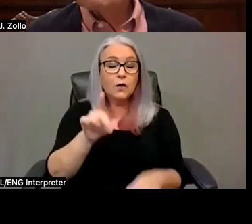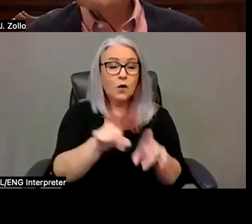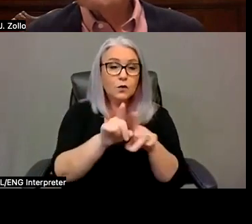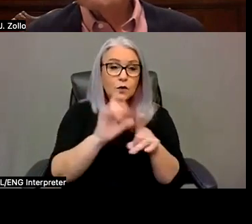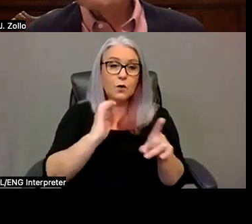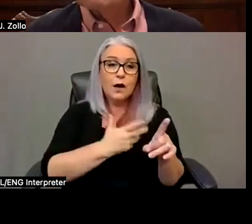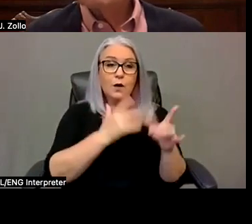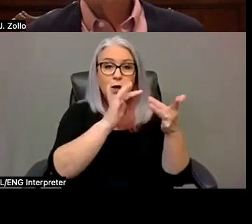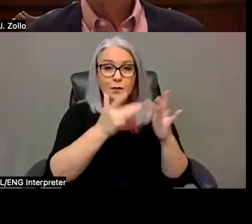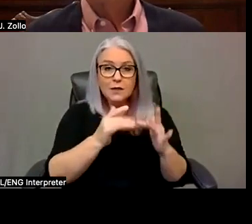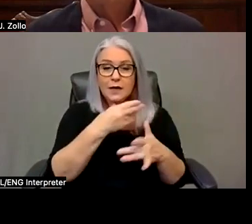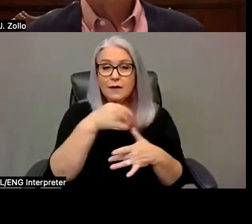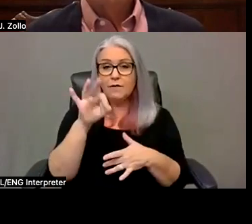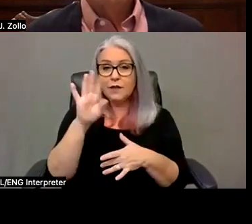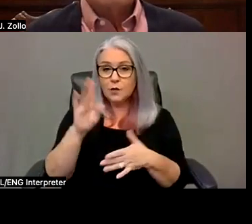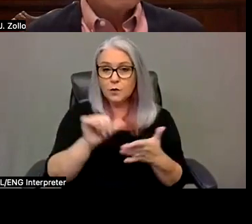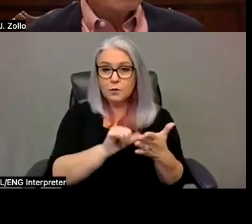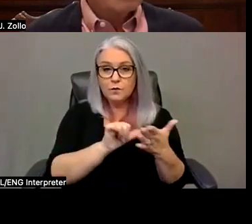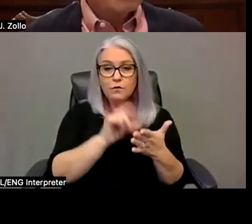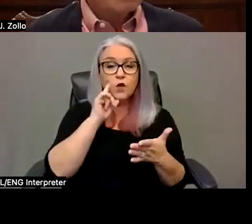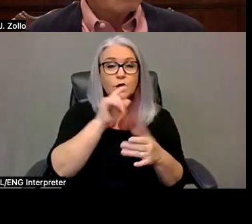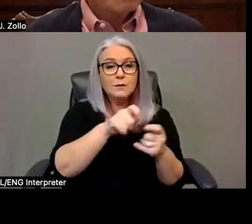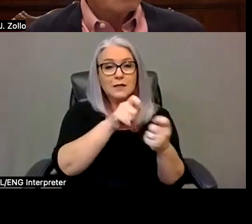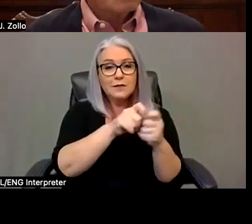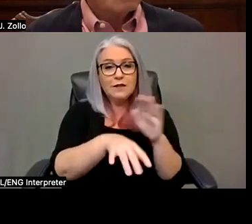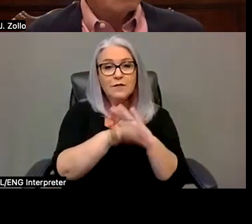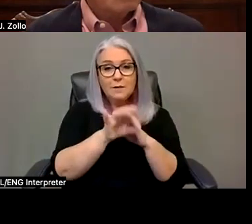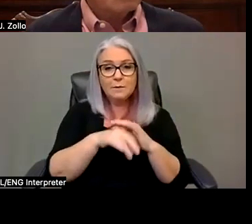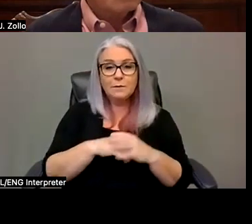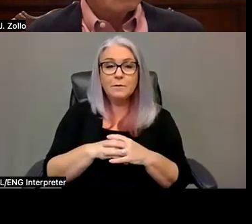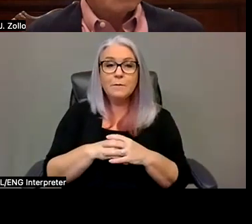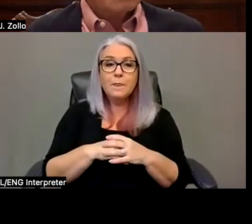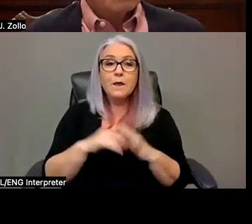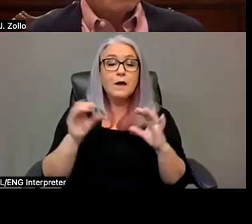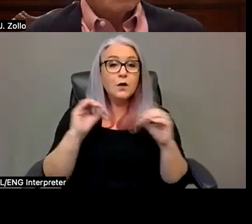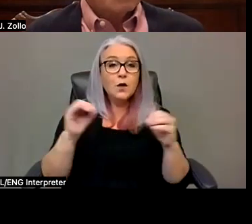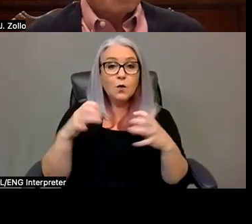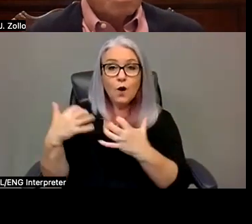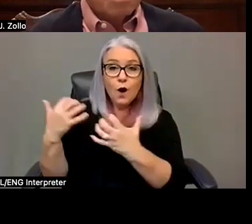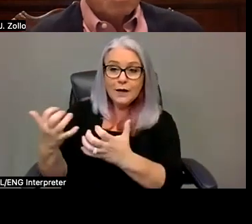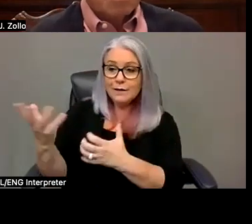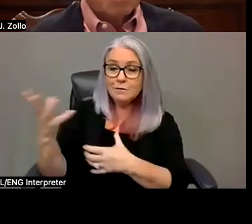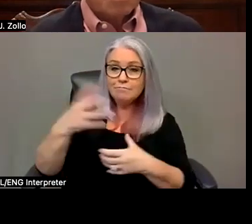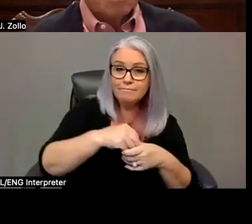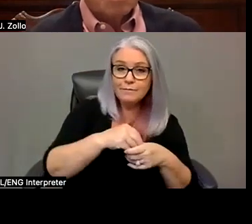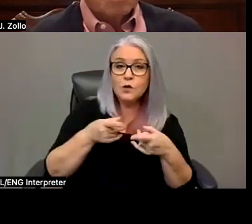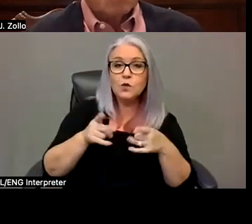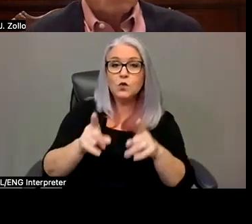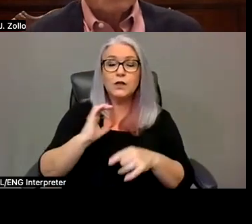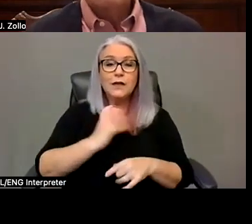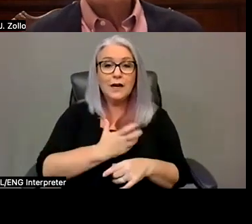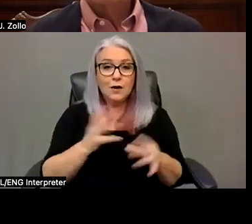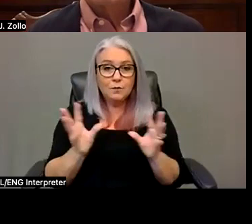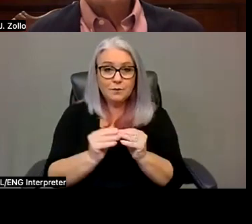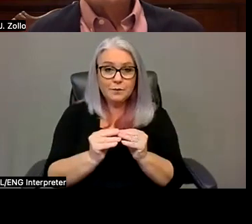Facebook page for a link to the location. Finally, there will be no audience participation in the webinar. The questions